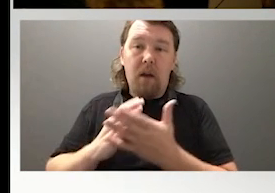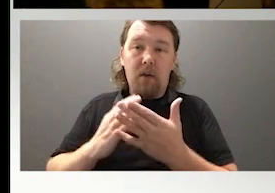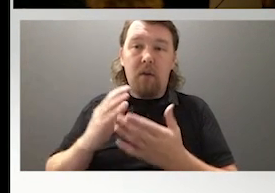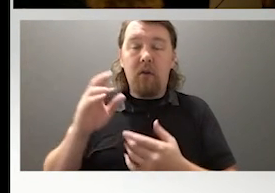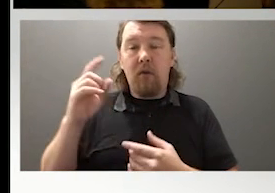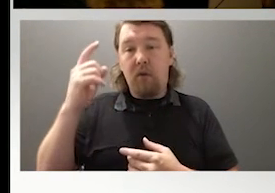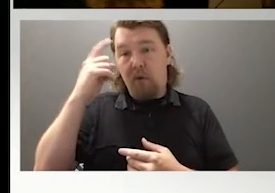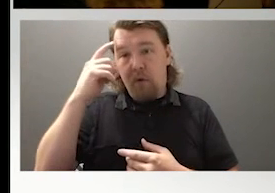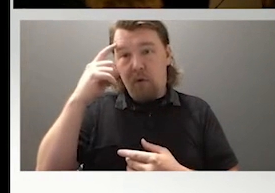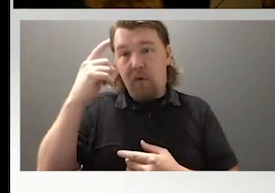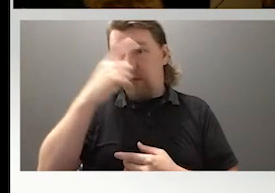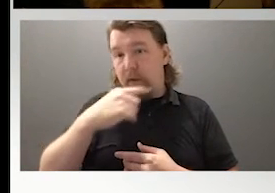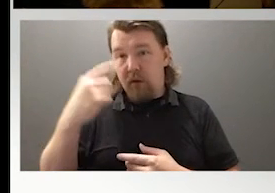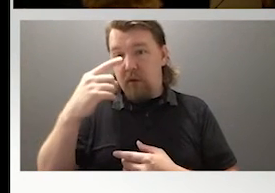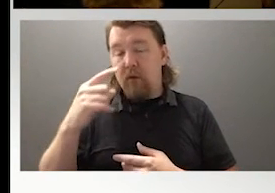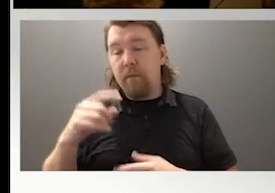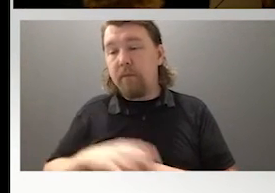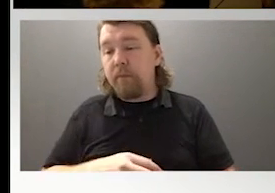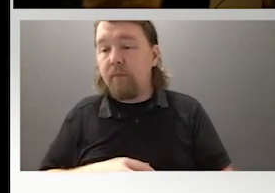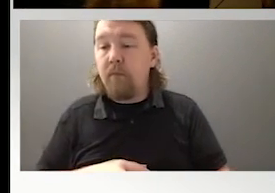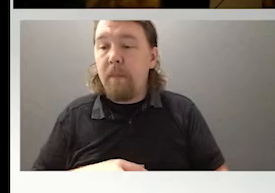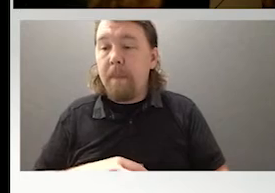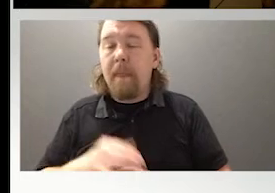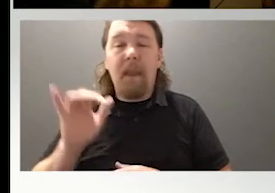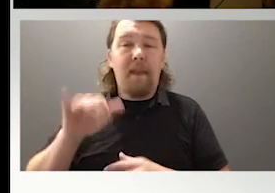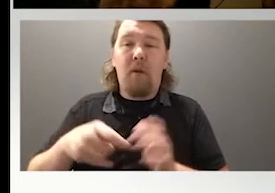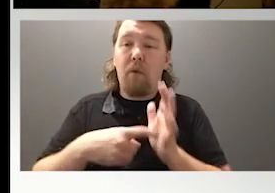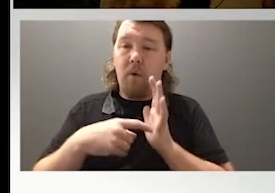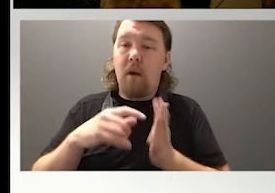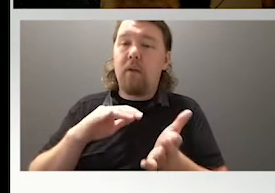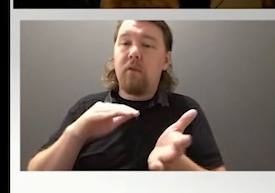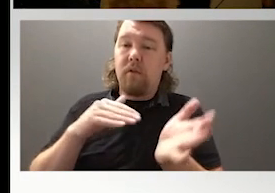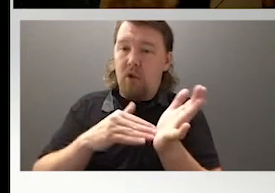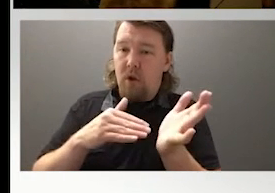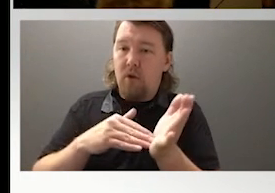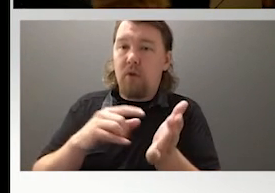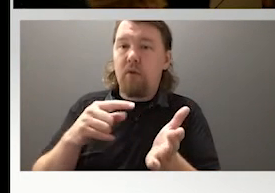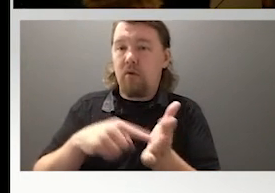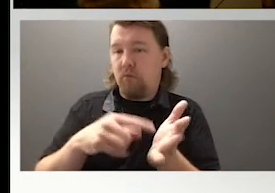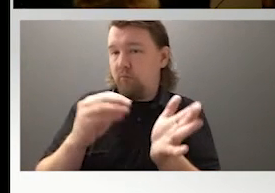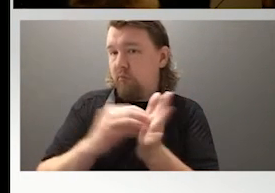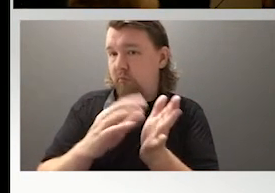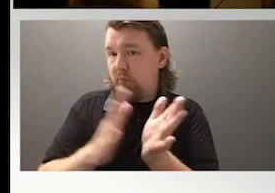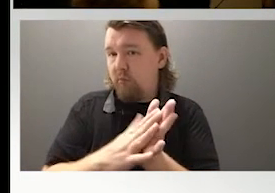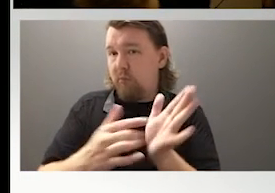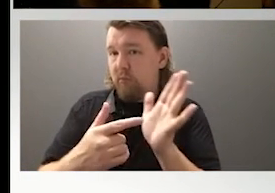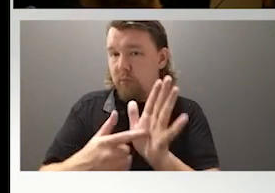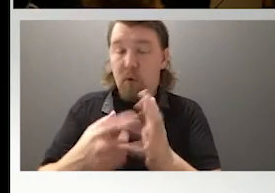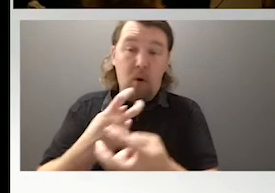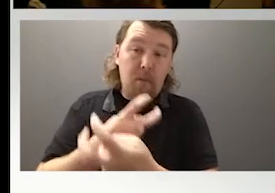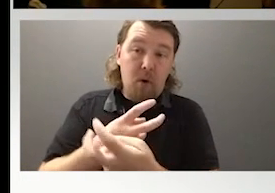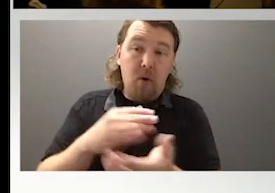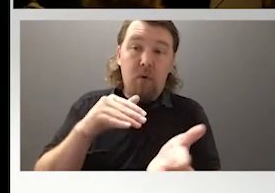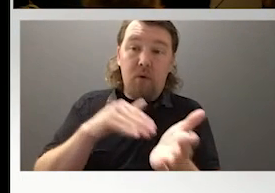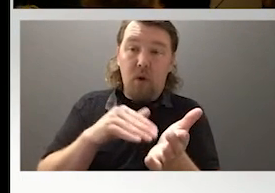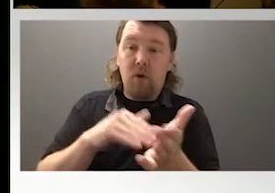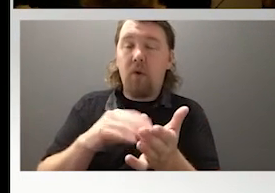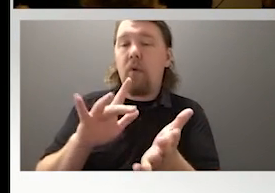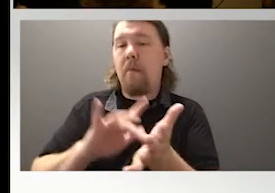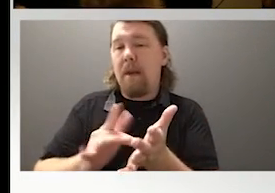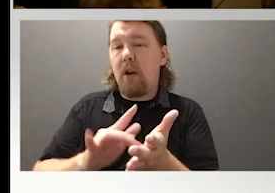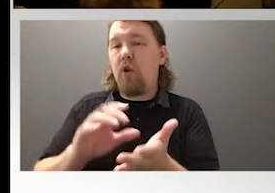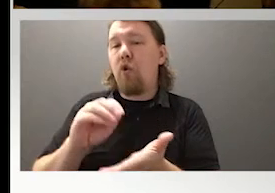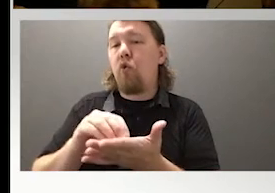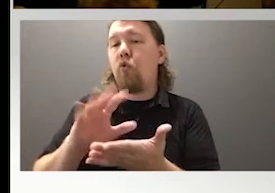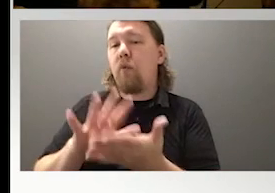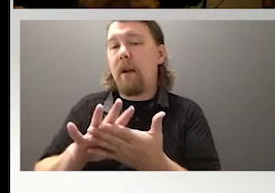is confirmed by written documentation from either a medical doctor, doctor of osteopathy, or medical